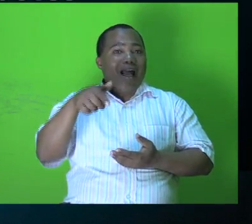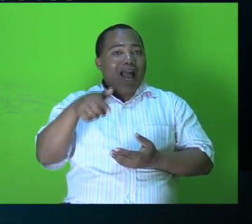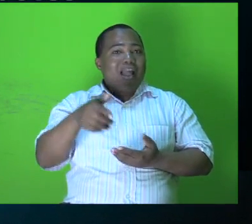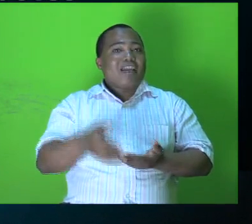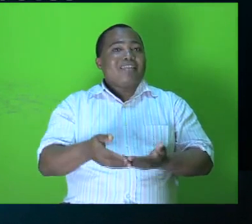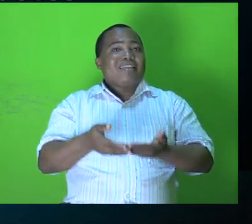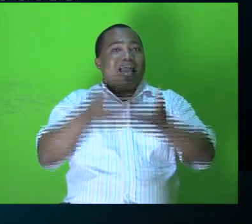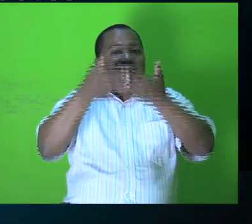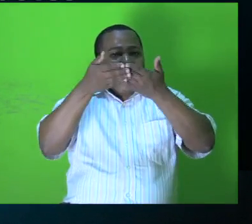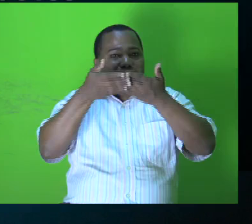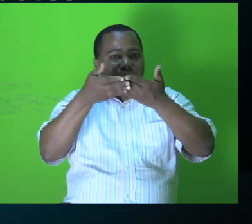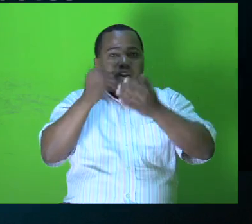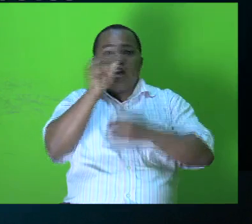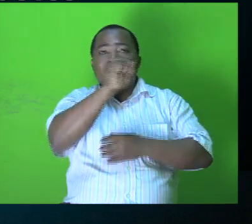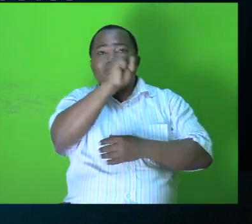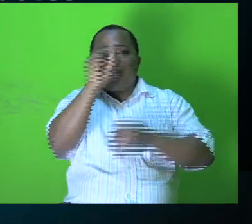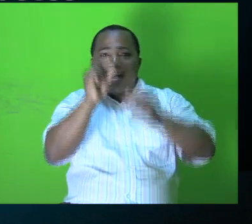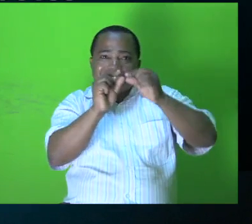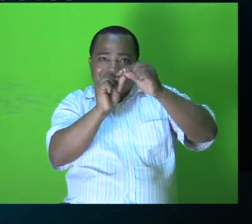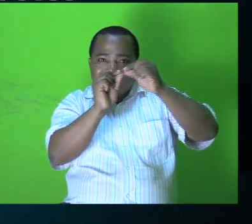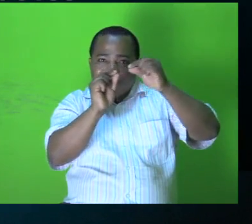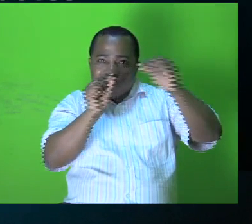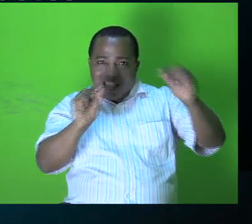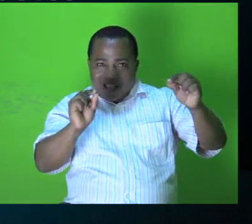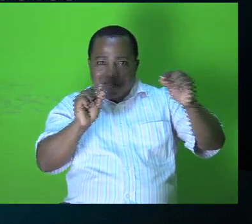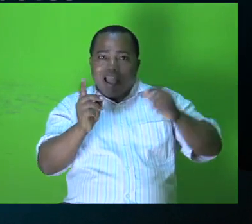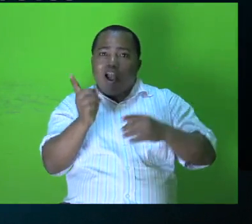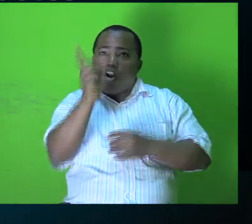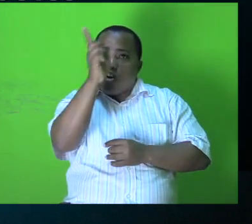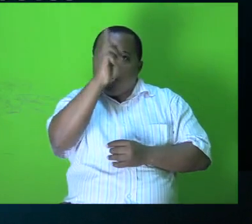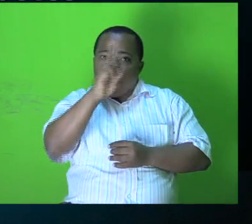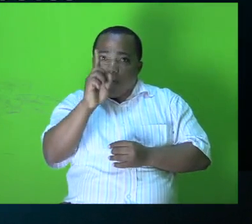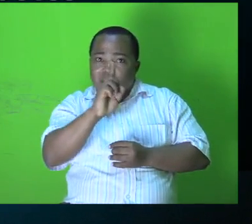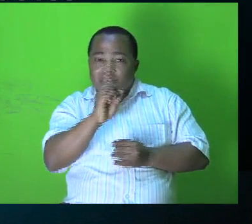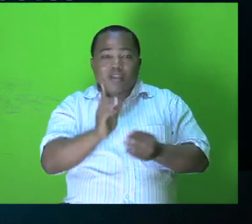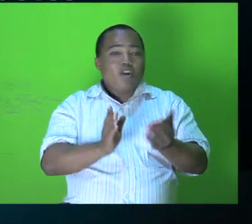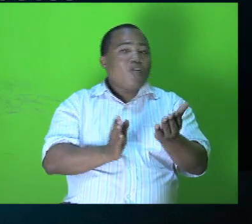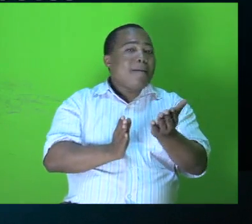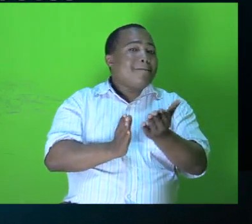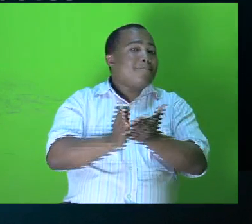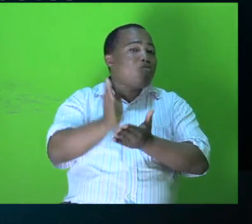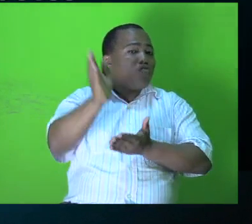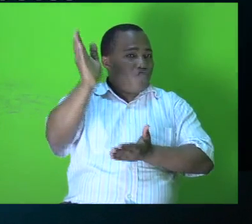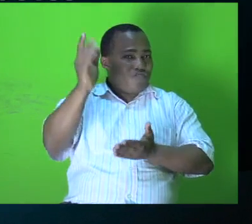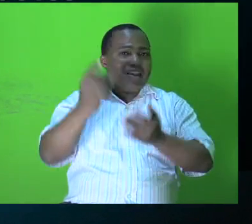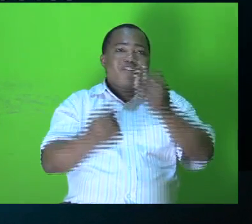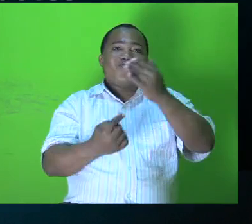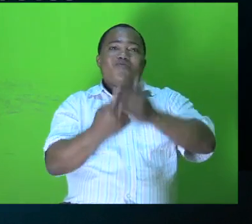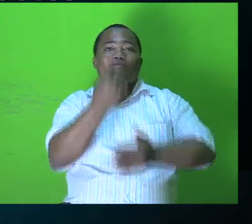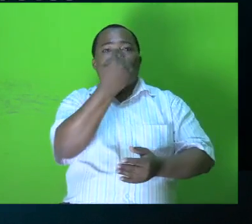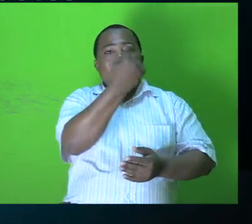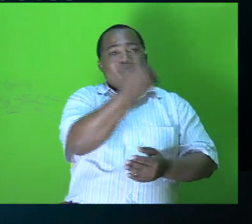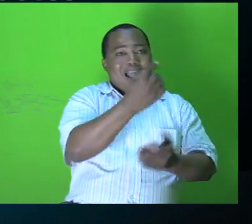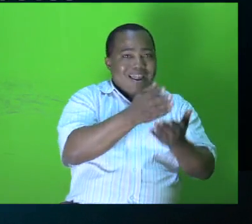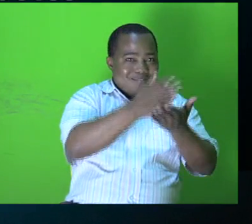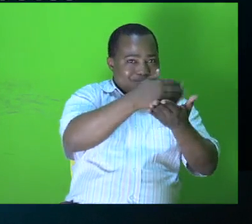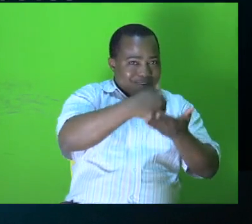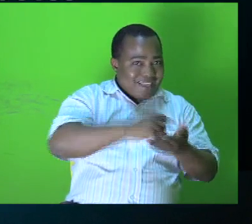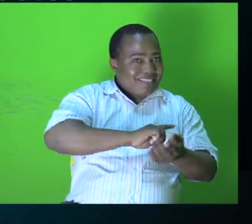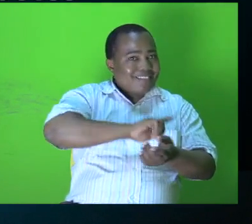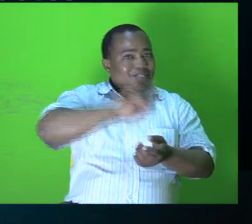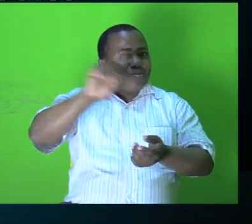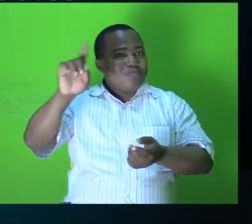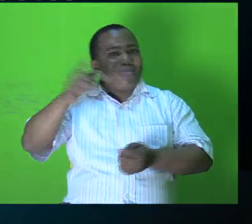spindle fibers, the chromosomes will move from one place to